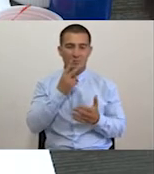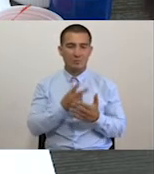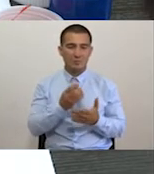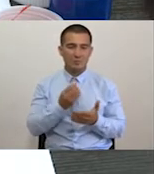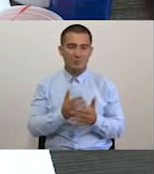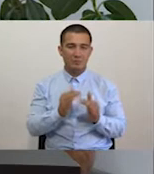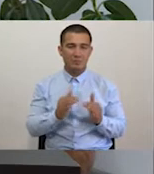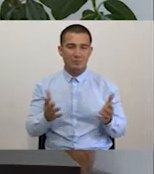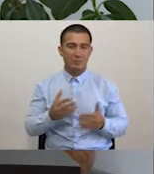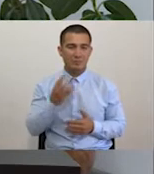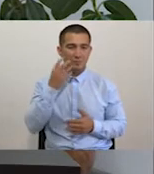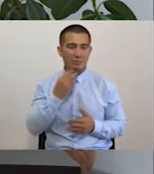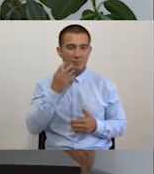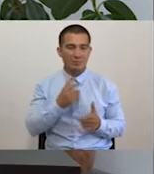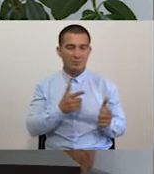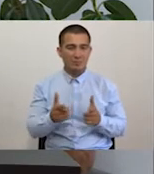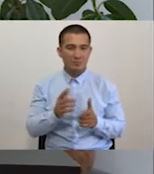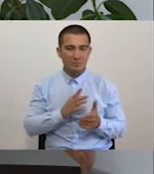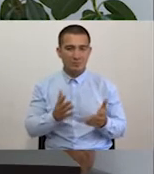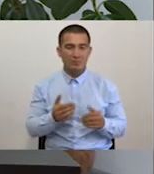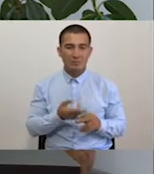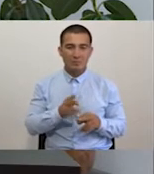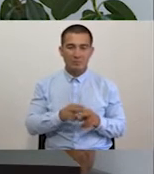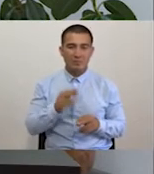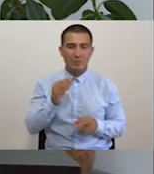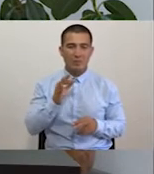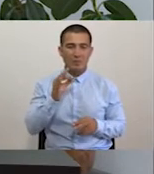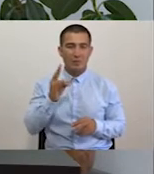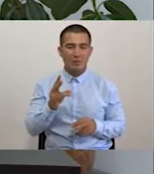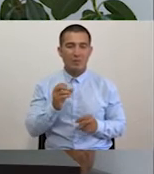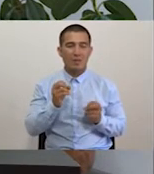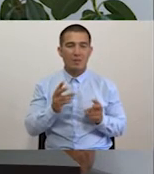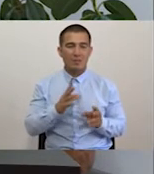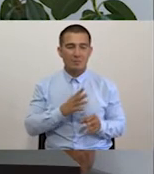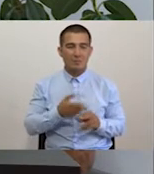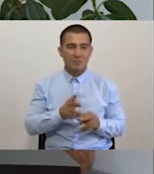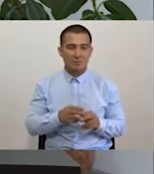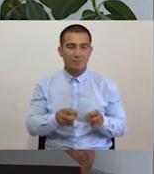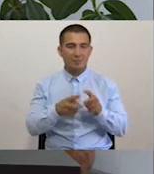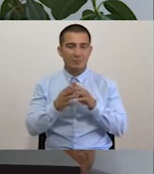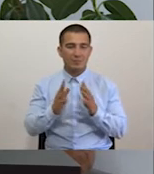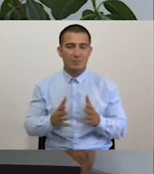aziz o'quvchilar, olmamiz tayyor bo'ldi. Ana endi uni fonini ishlashga o'tamiz.